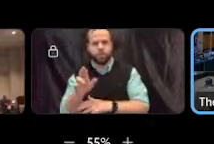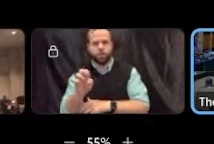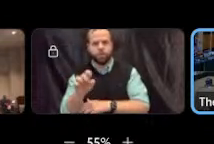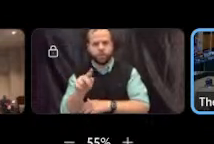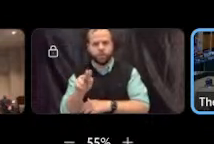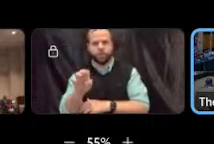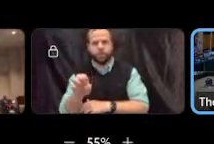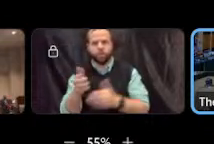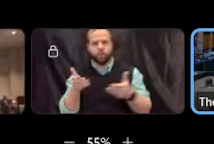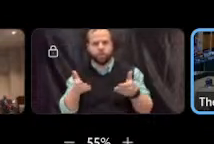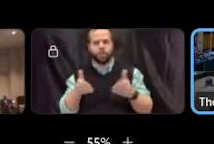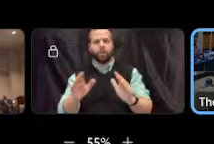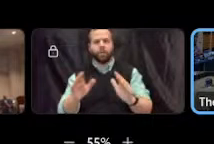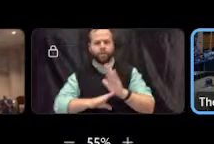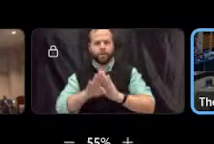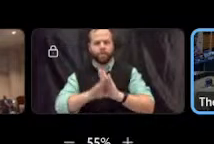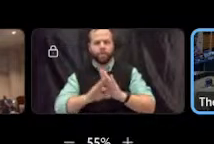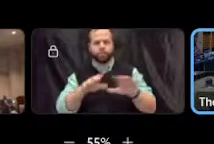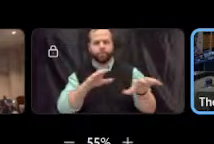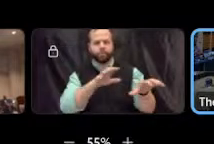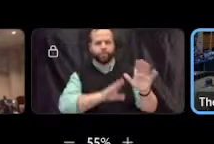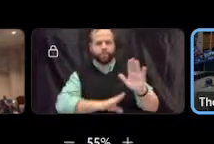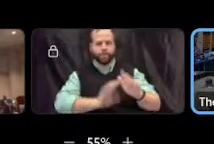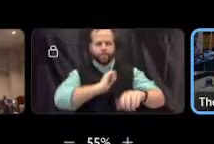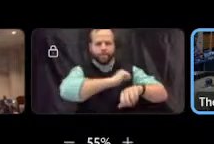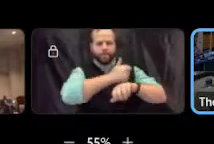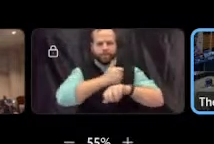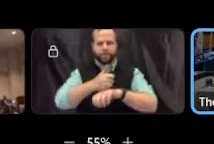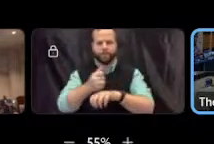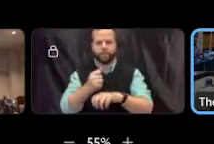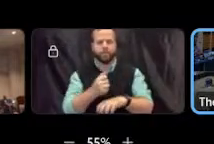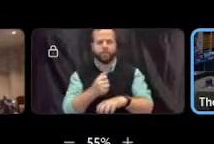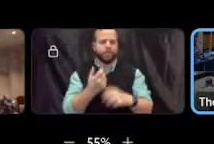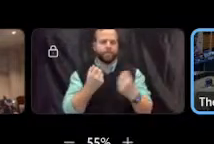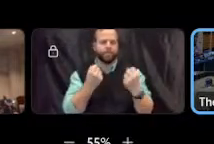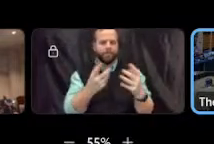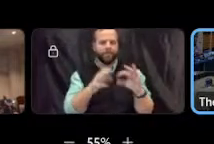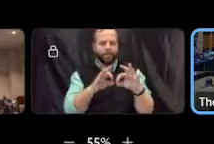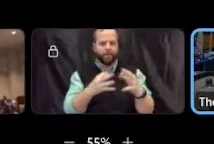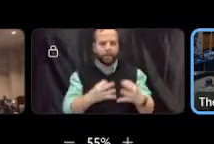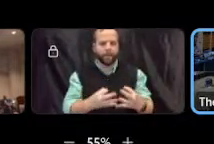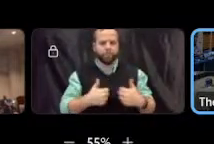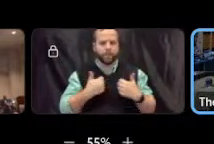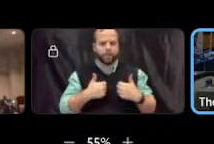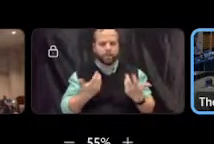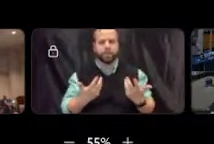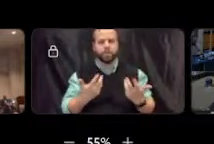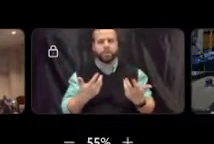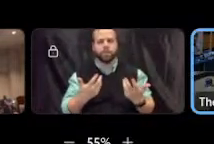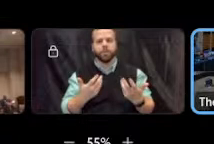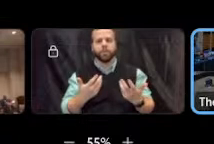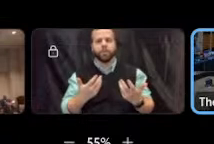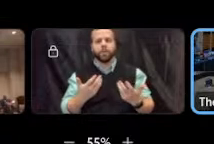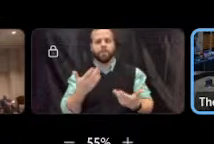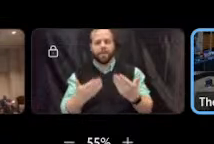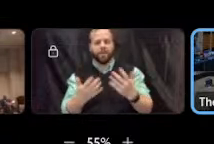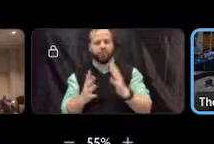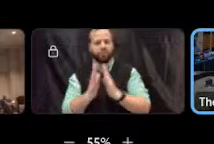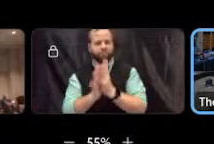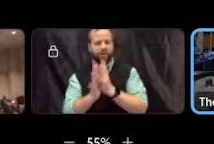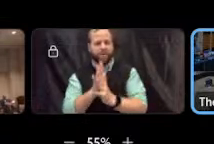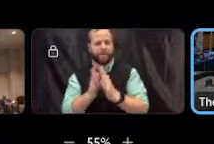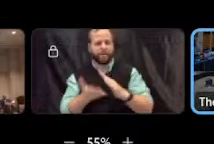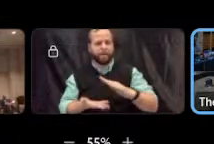of two-family residences. Staff views the request as a minor increase in density, which should create only a minor increase in traffic in the immediate